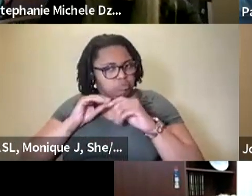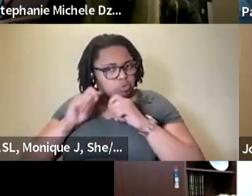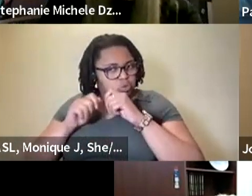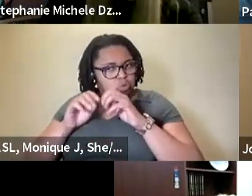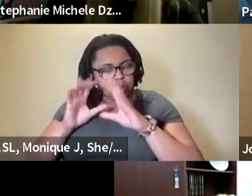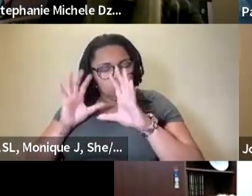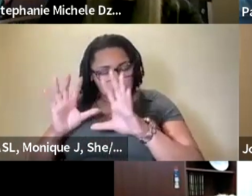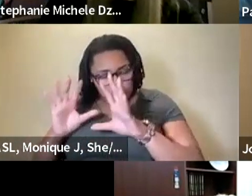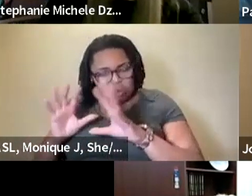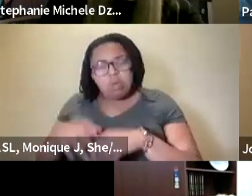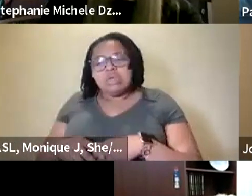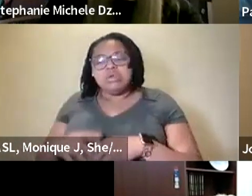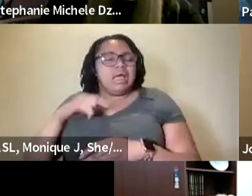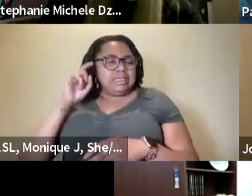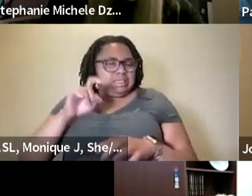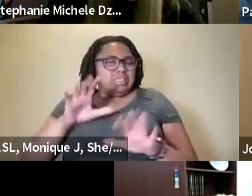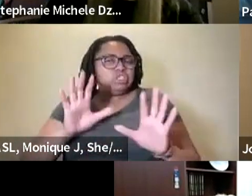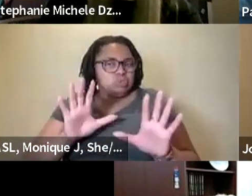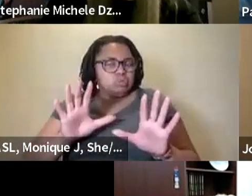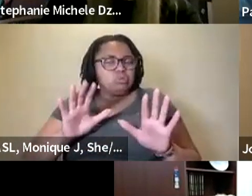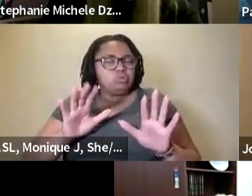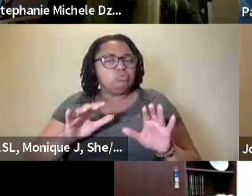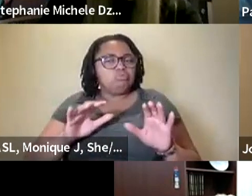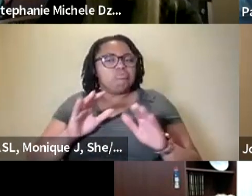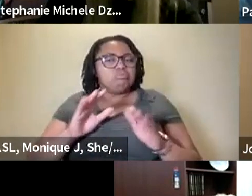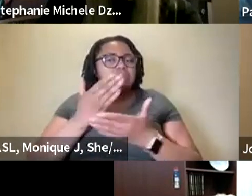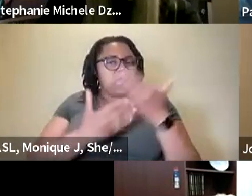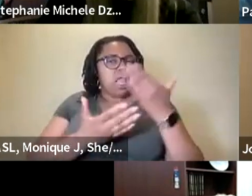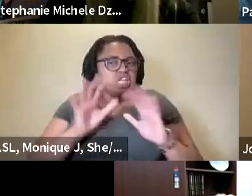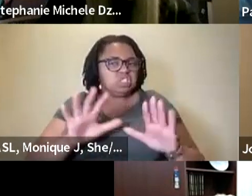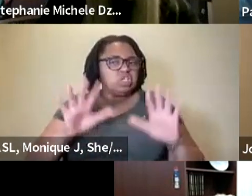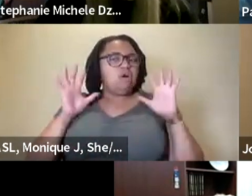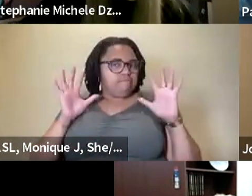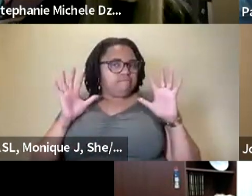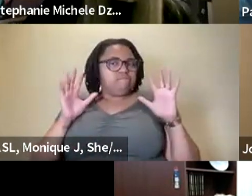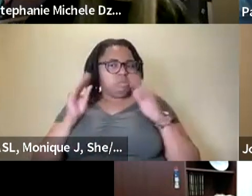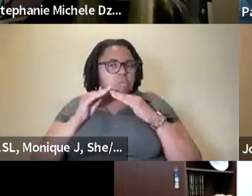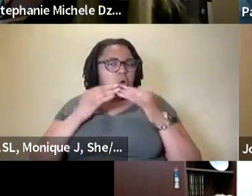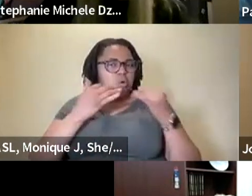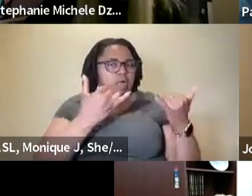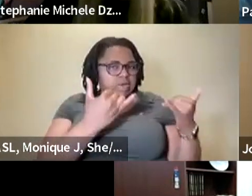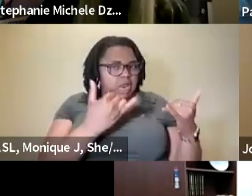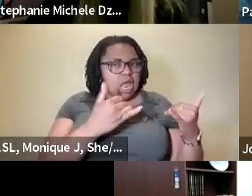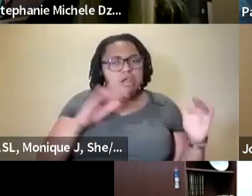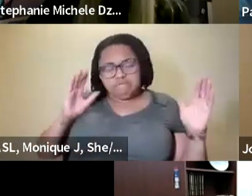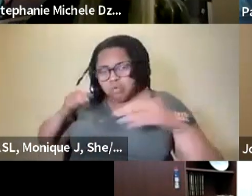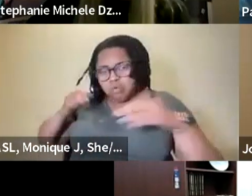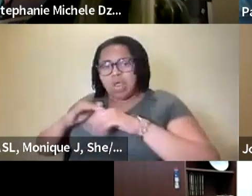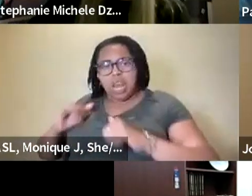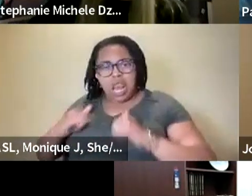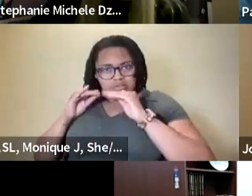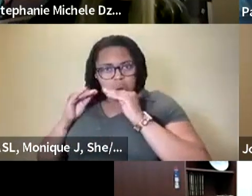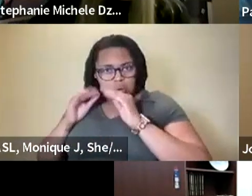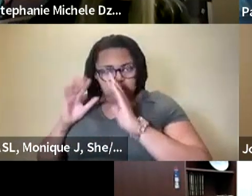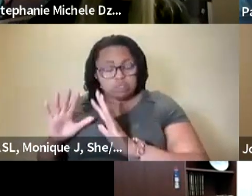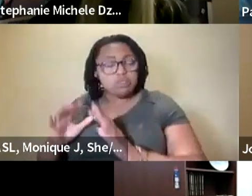And again, thank you so much for the last 2 years. It's been like it